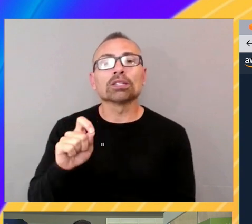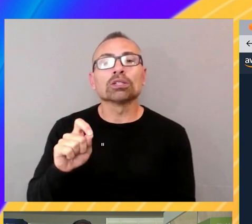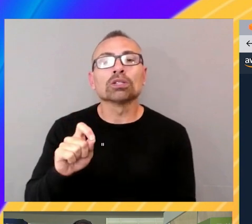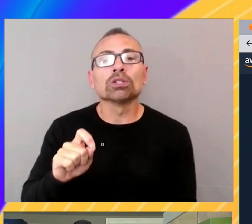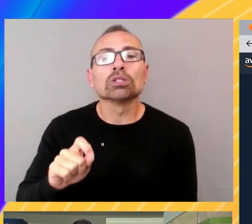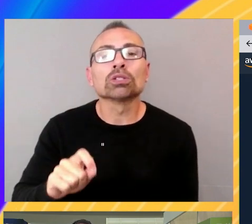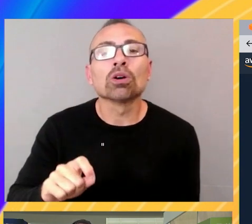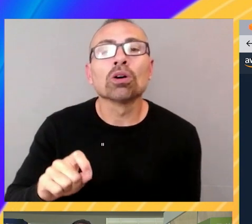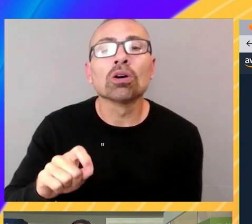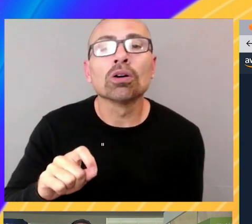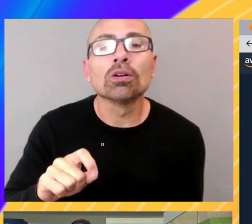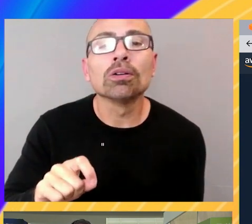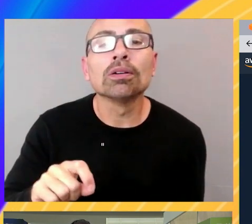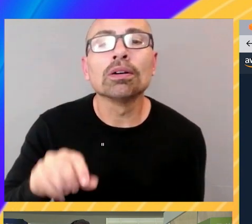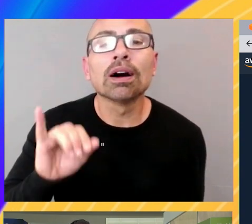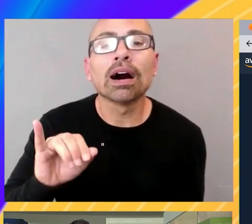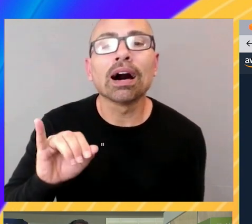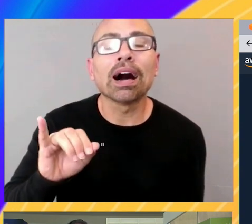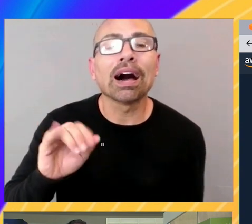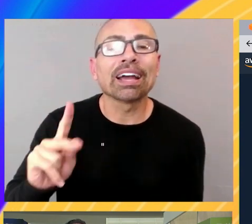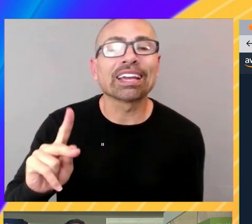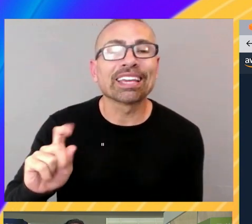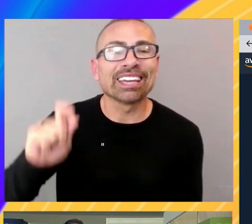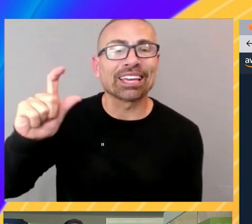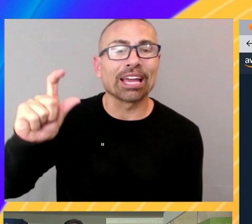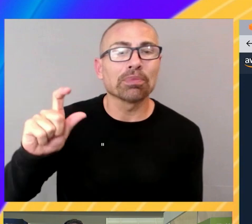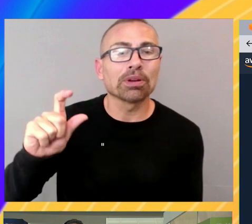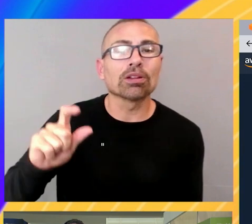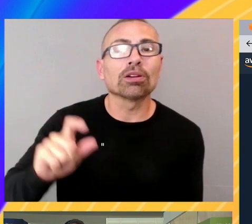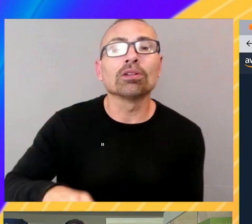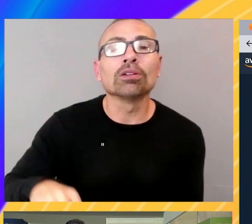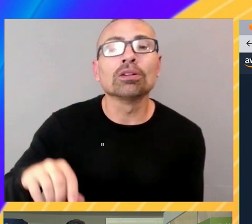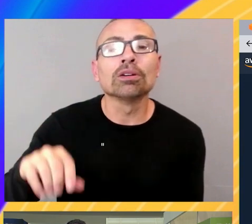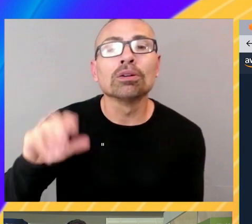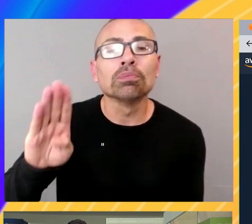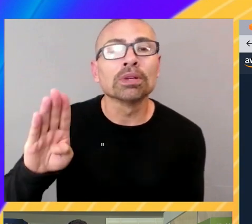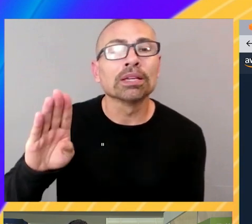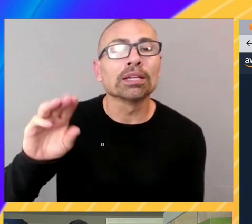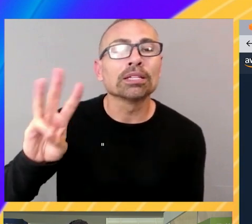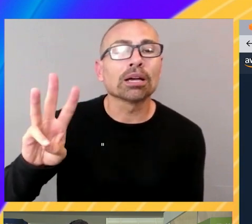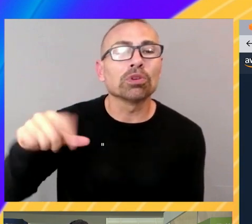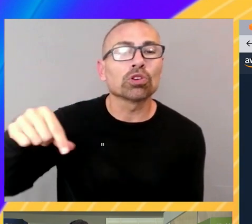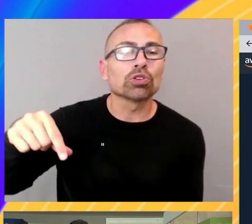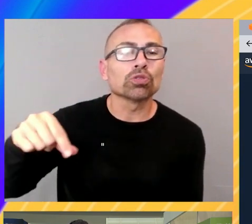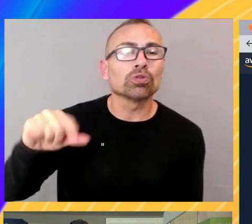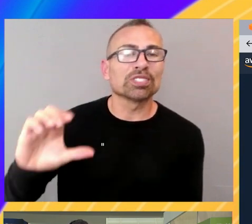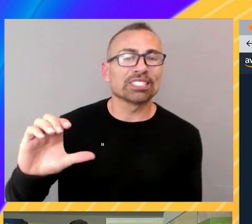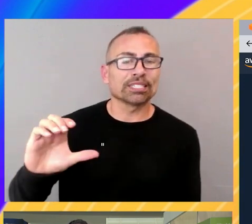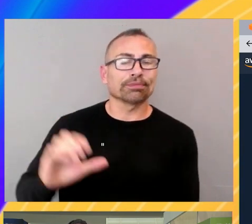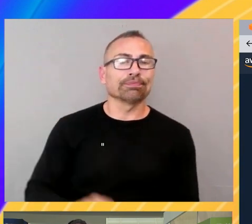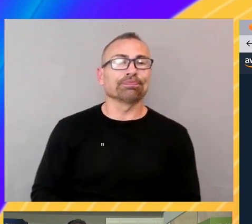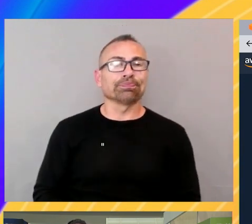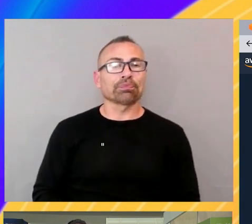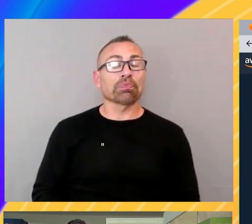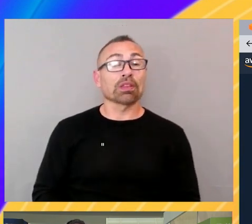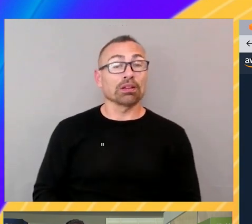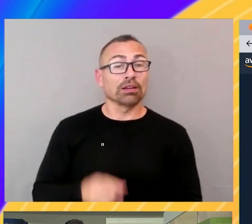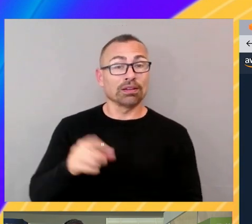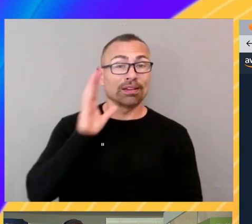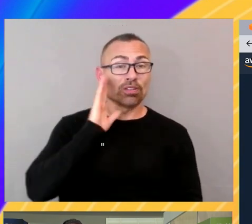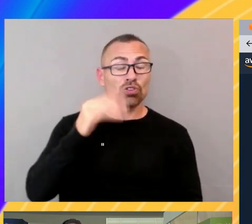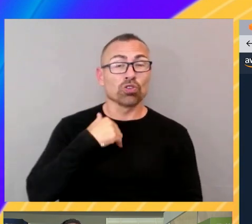lowercase BWQC. So go ahead and do that, and it'll have a redirect URL for